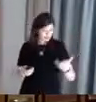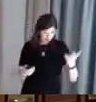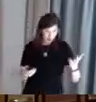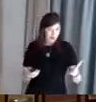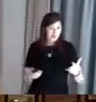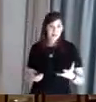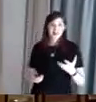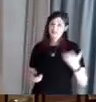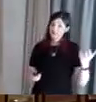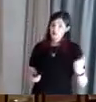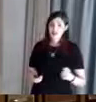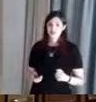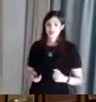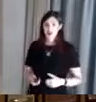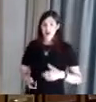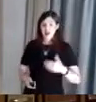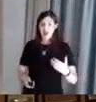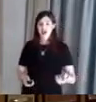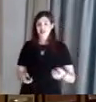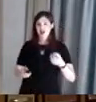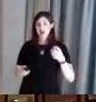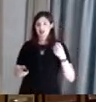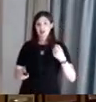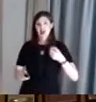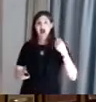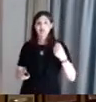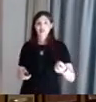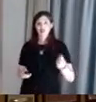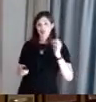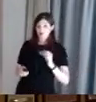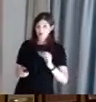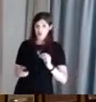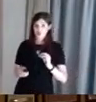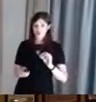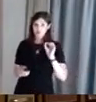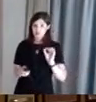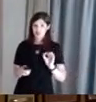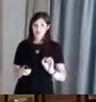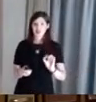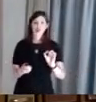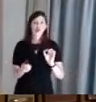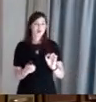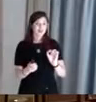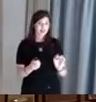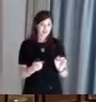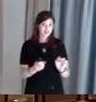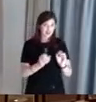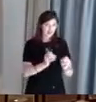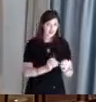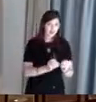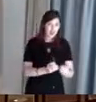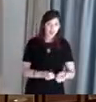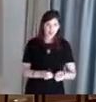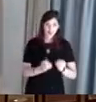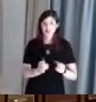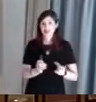a very famous company that utilized the cloud, had their Amazon Web Services, and specifically their Kubernetes